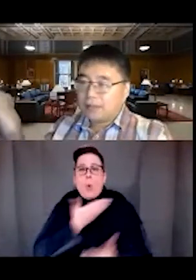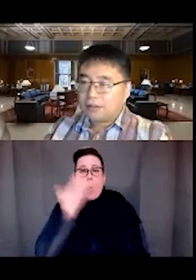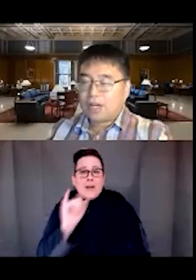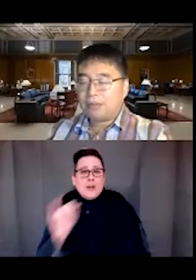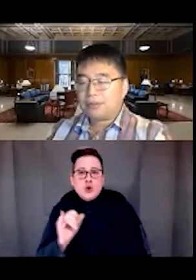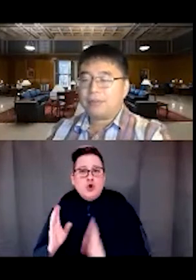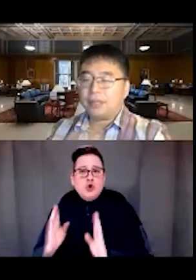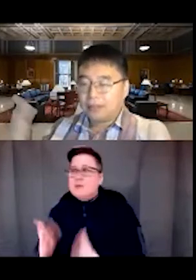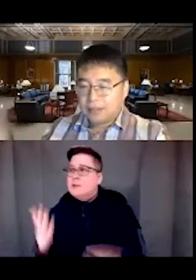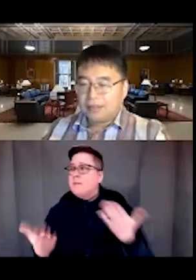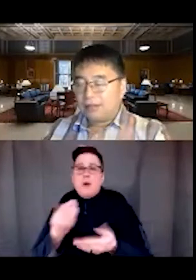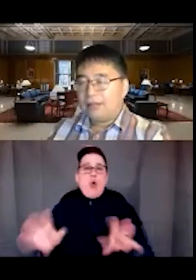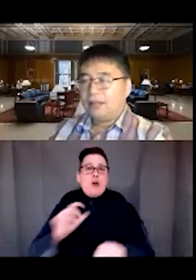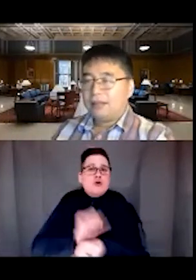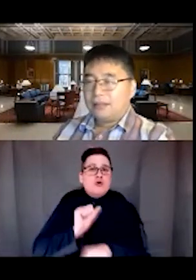because they lost job or something,